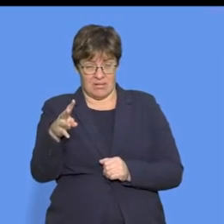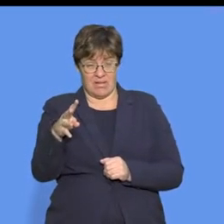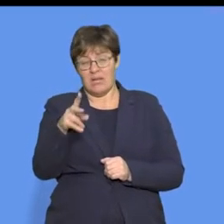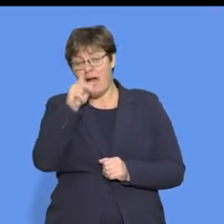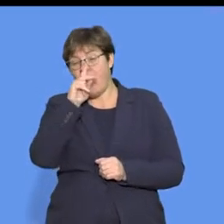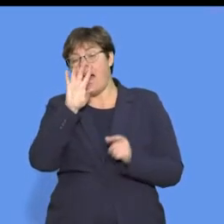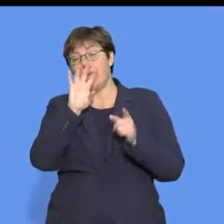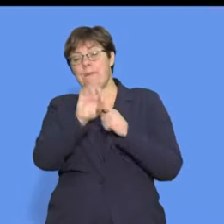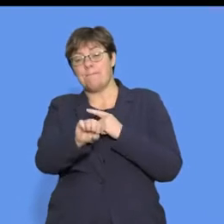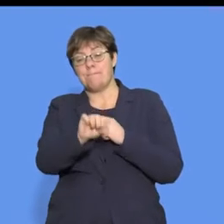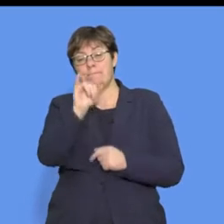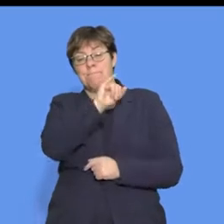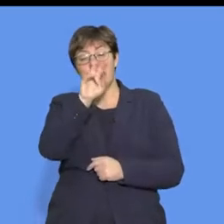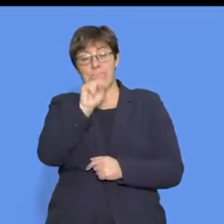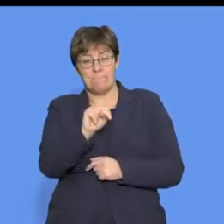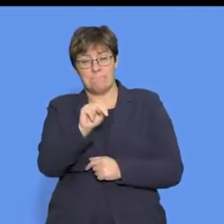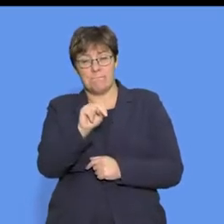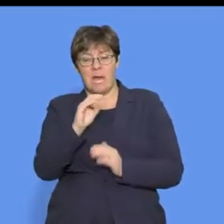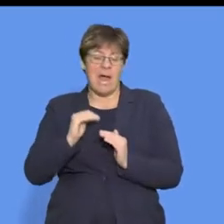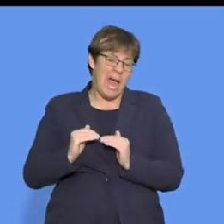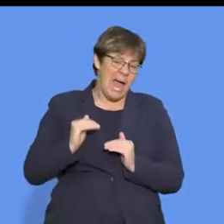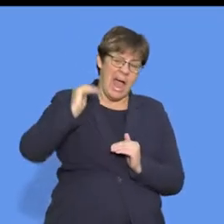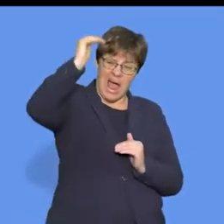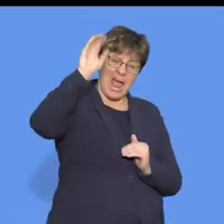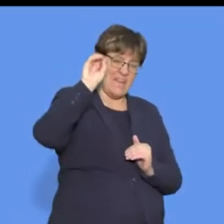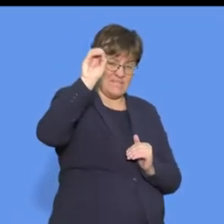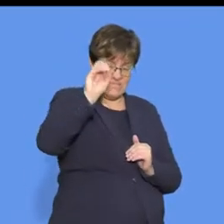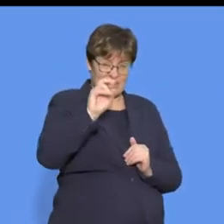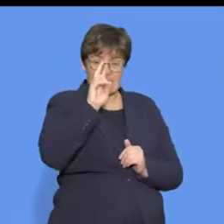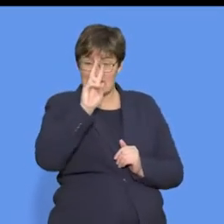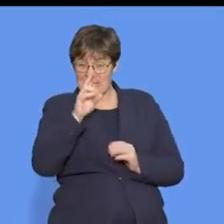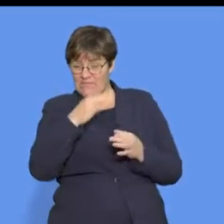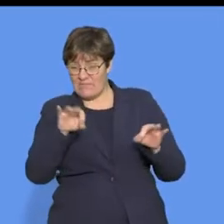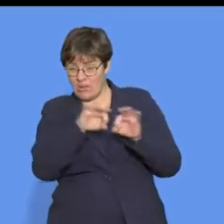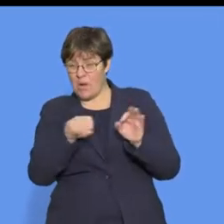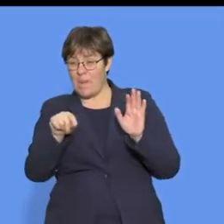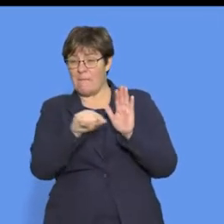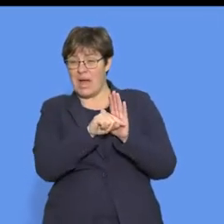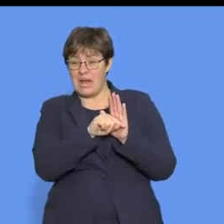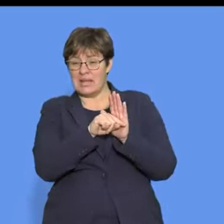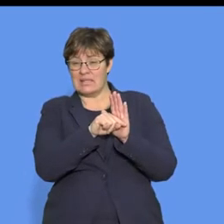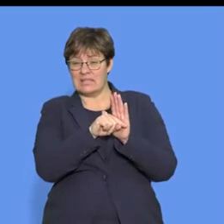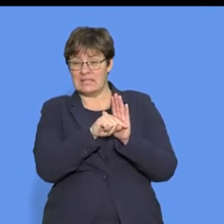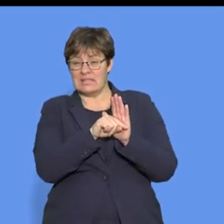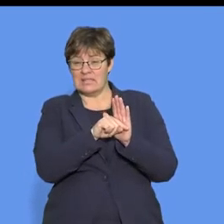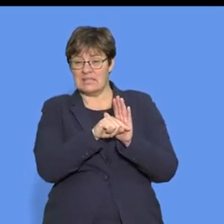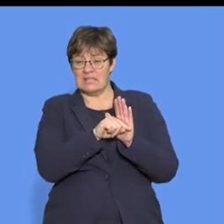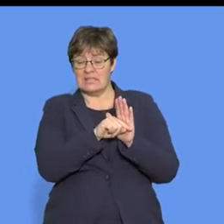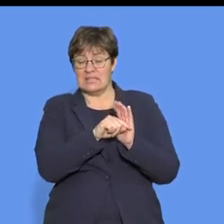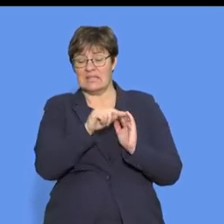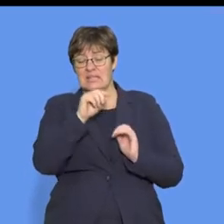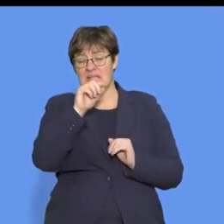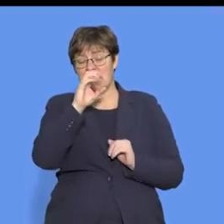table, you will see that zinc is very high up on the table. Look at the value,